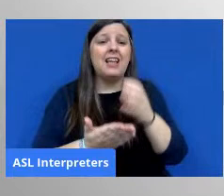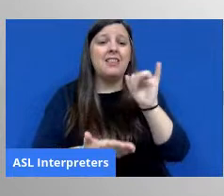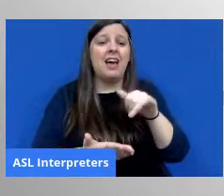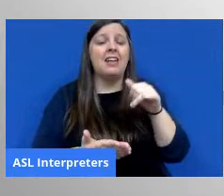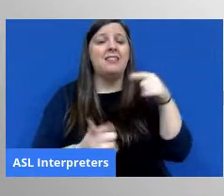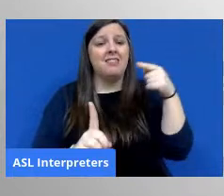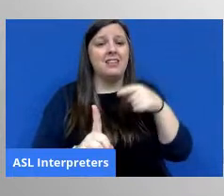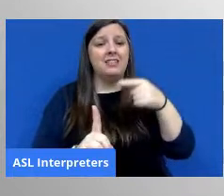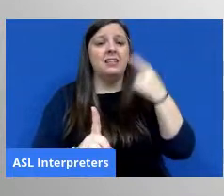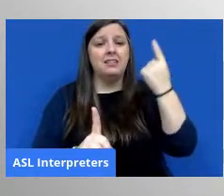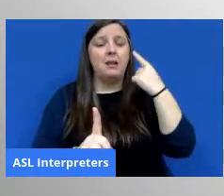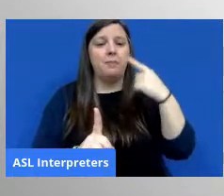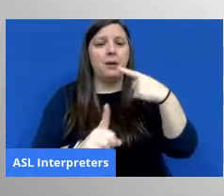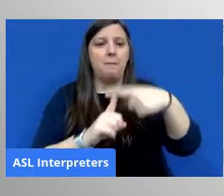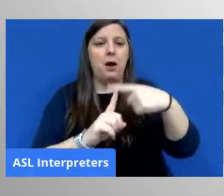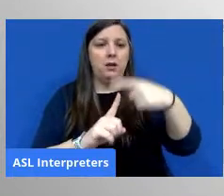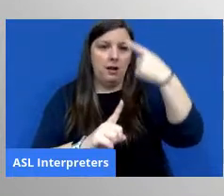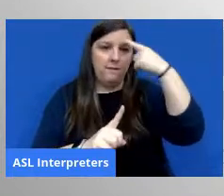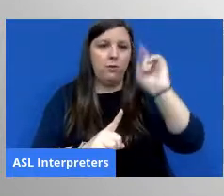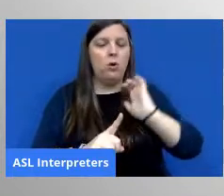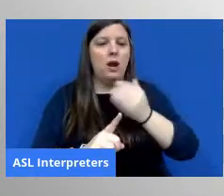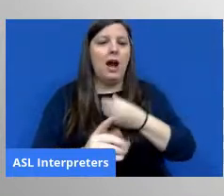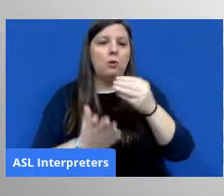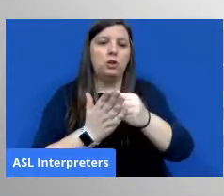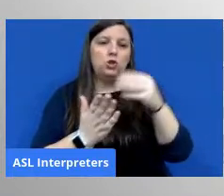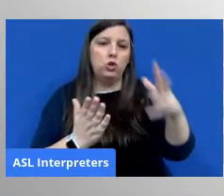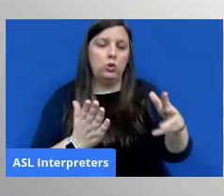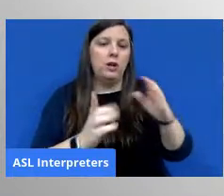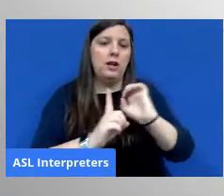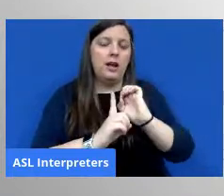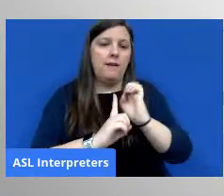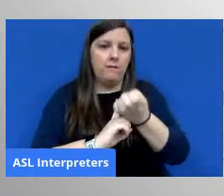student environment and for the